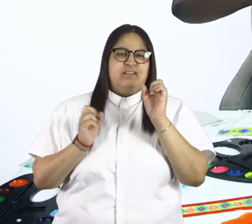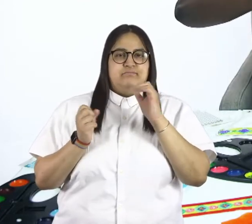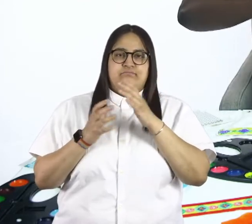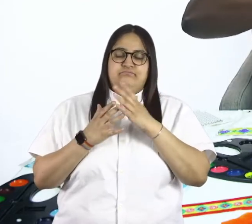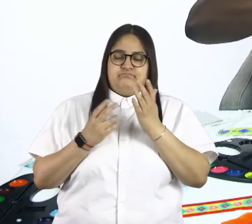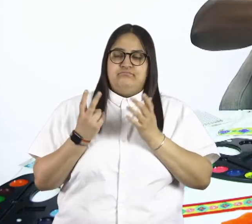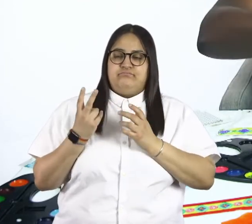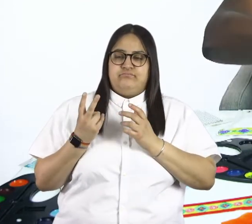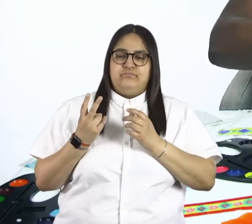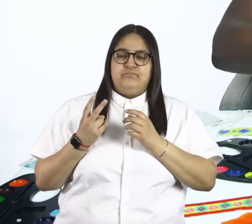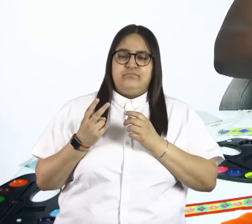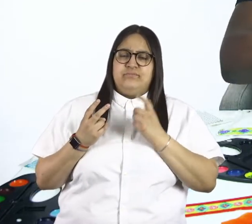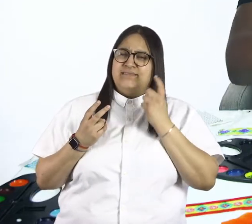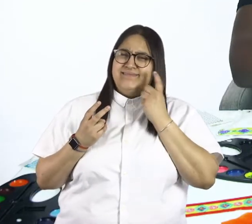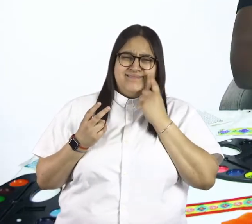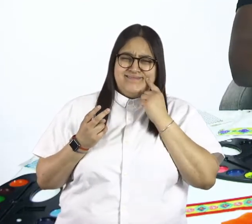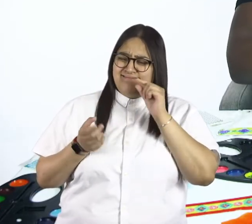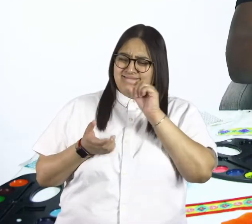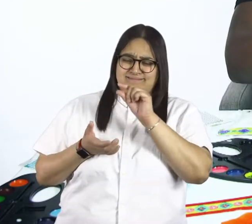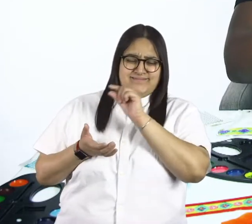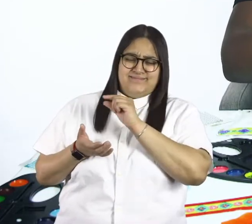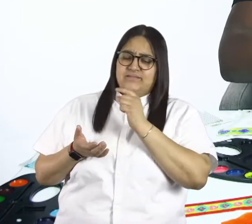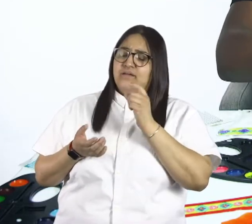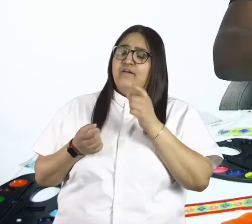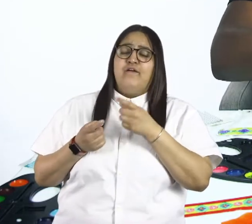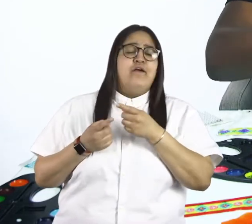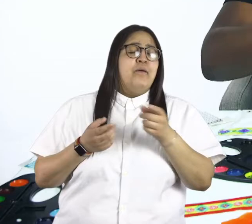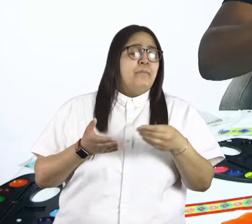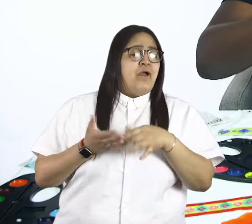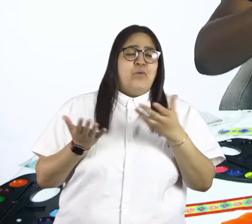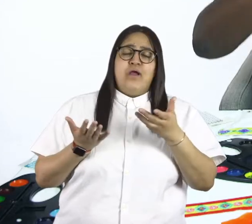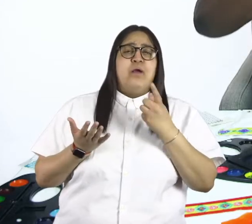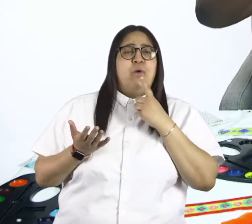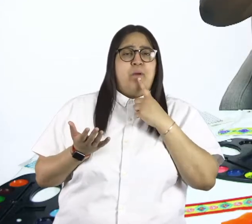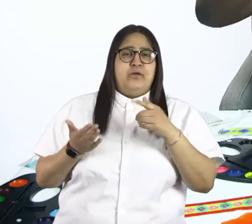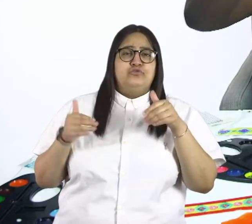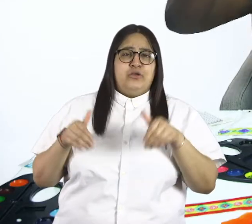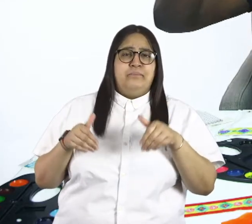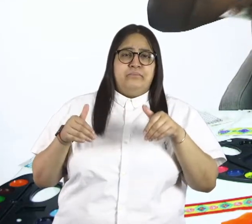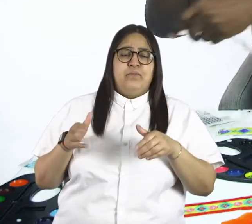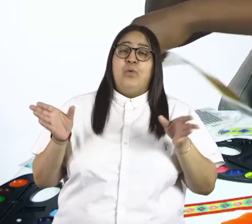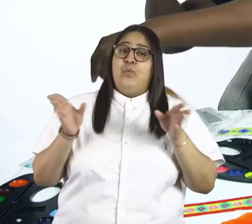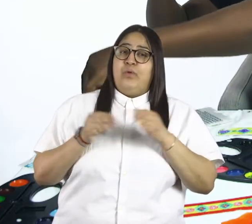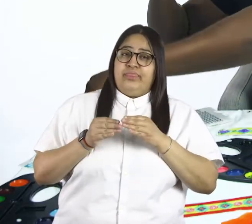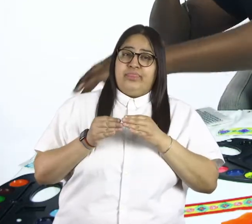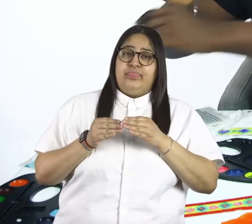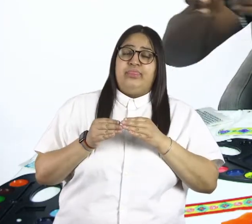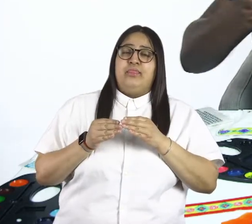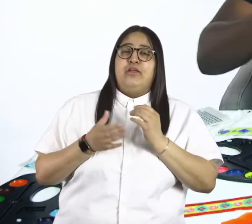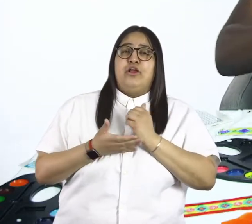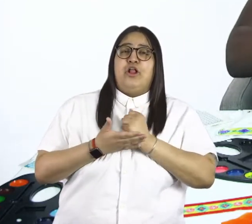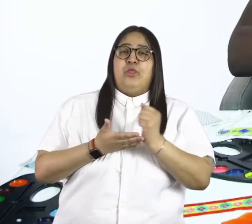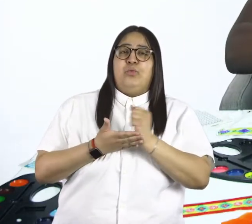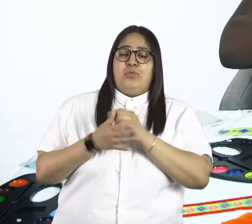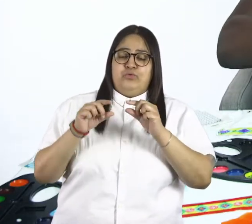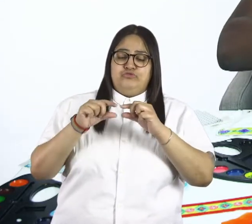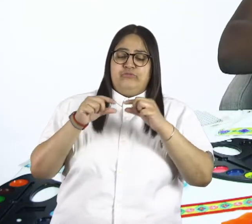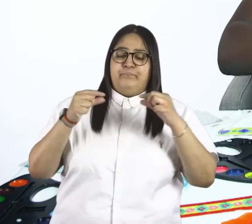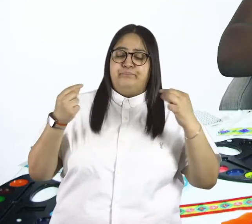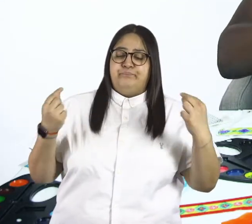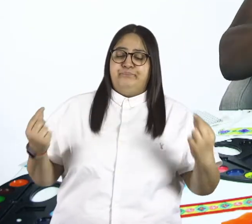These are very easy to apply on. You can get these from your pound store. They come on a strip of glue, and all you have to do is